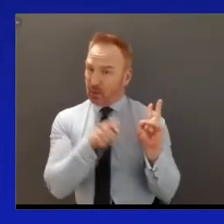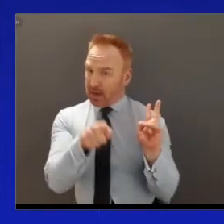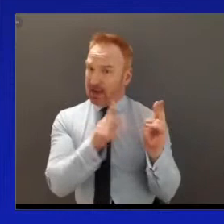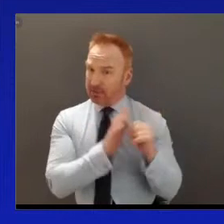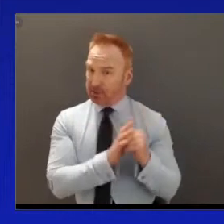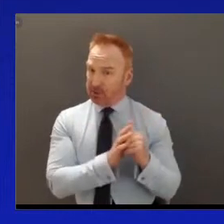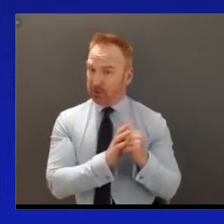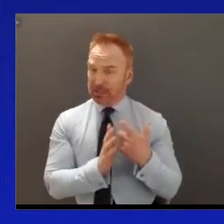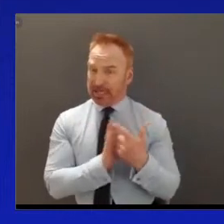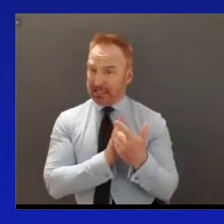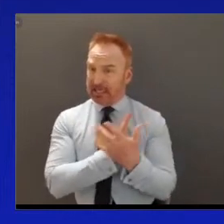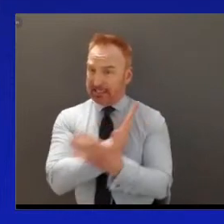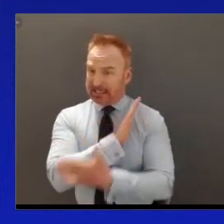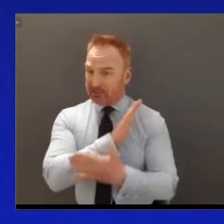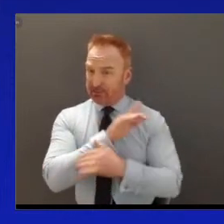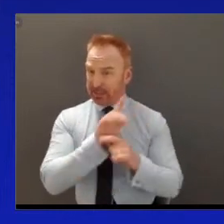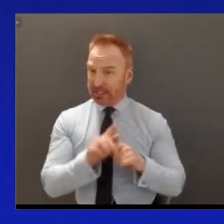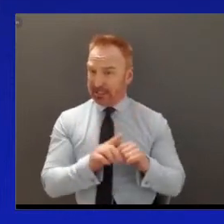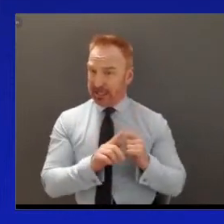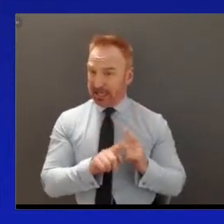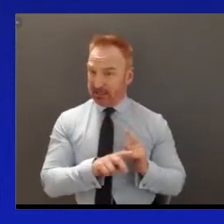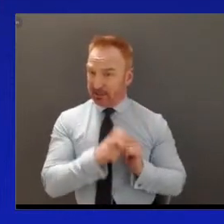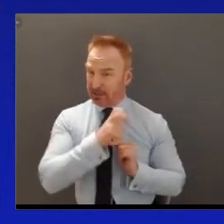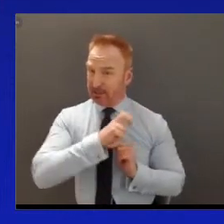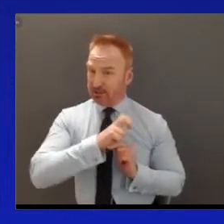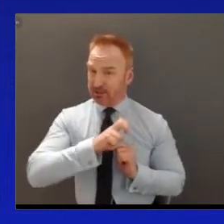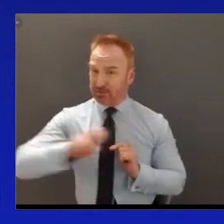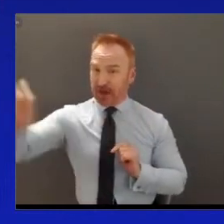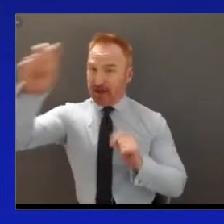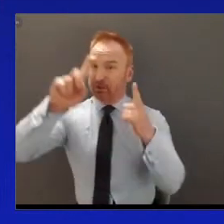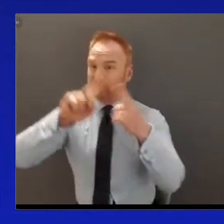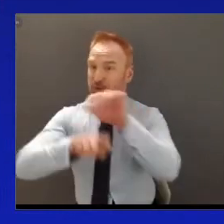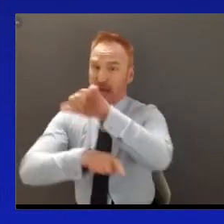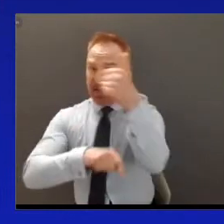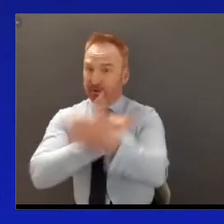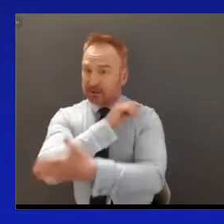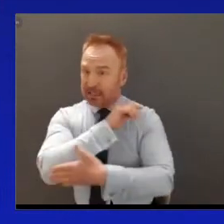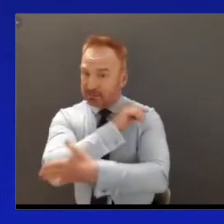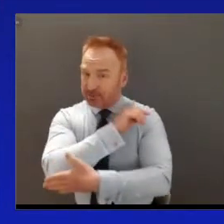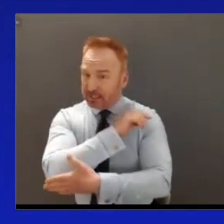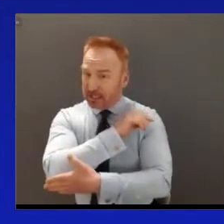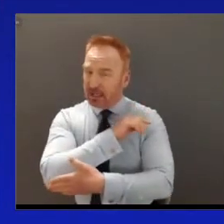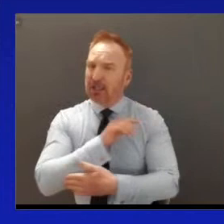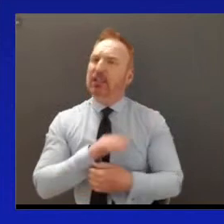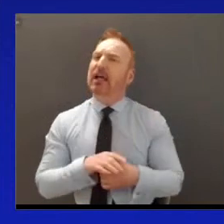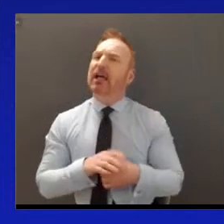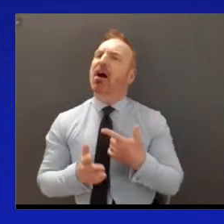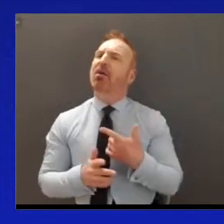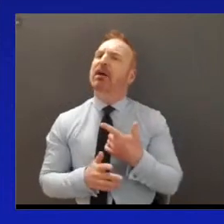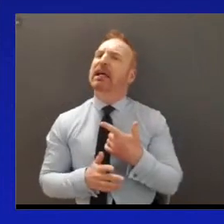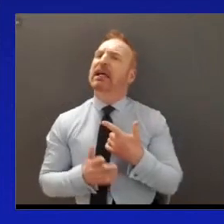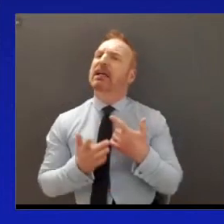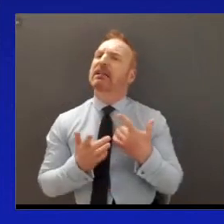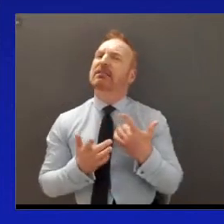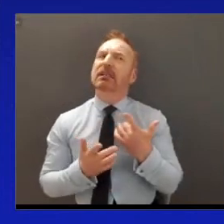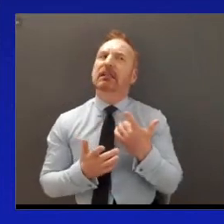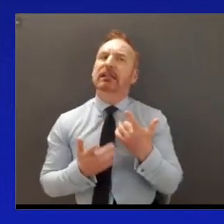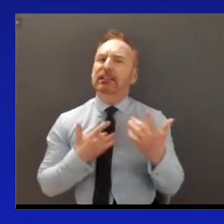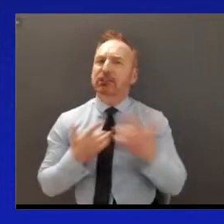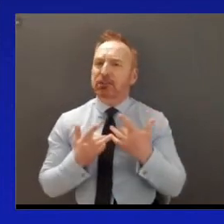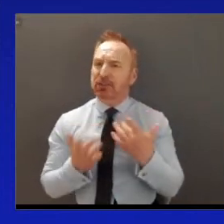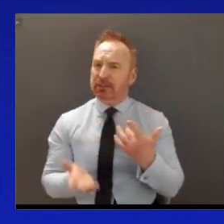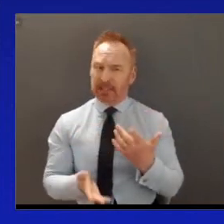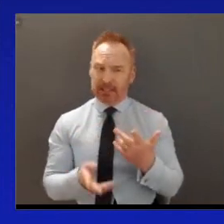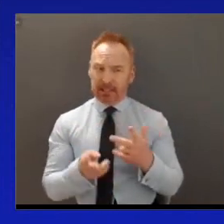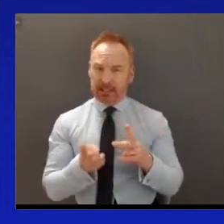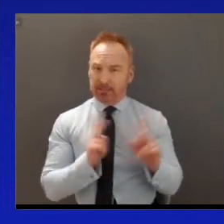we concerned that people are using sick leave for quarantine when they're coming back? Is there any concern about anything that employees are